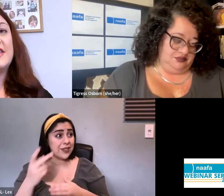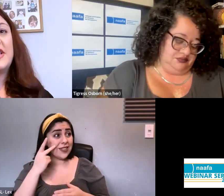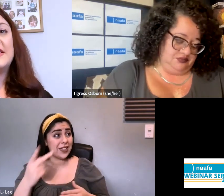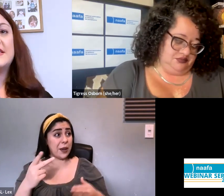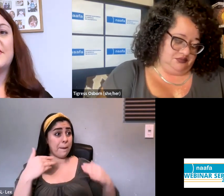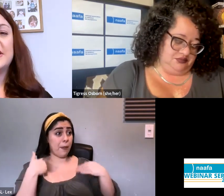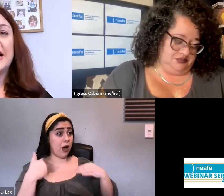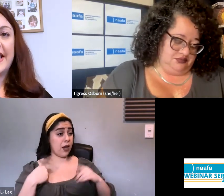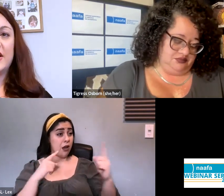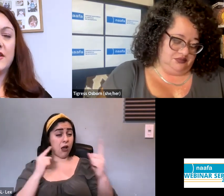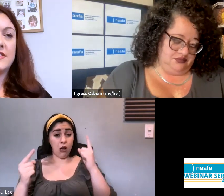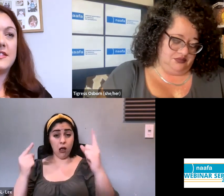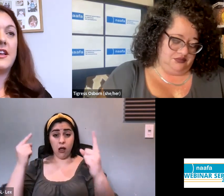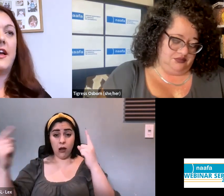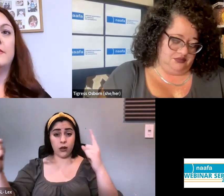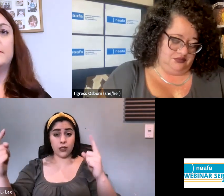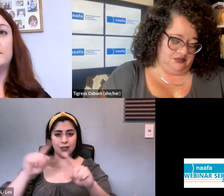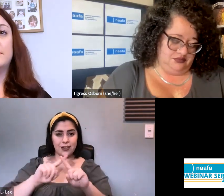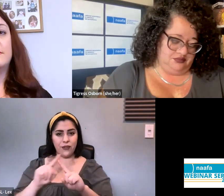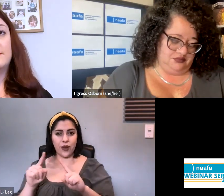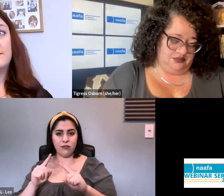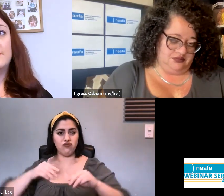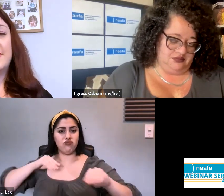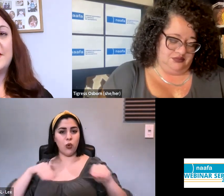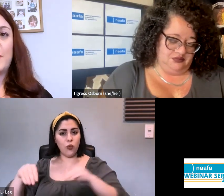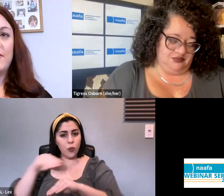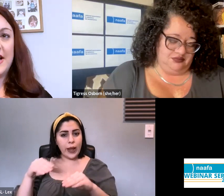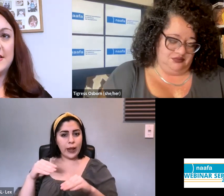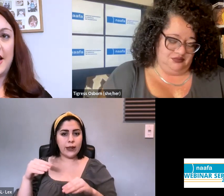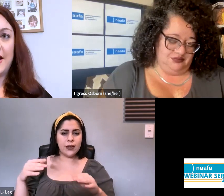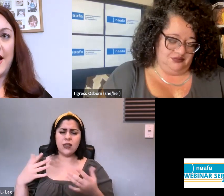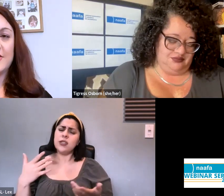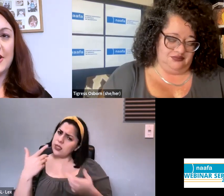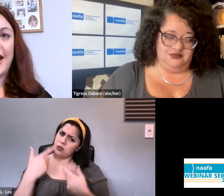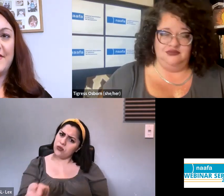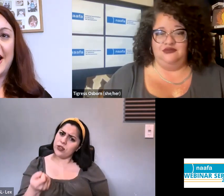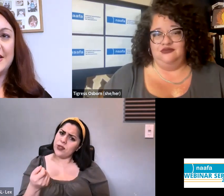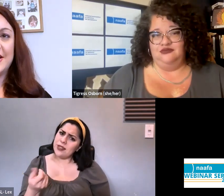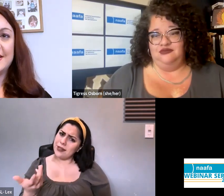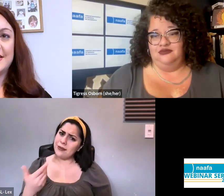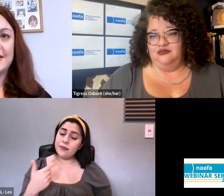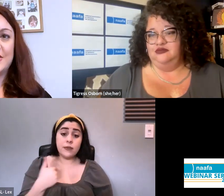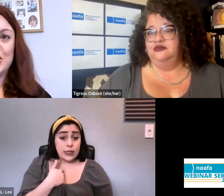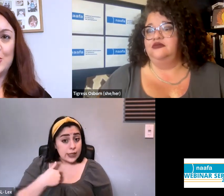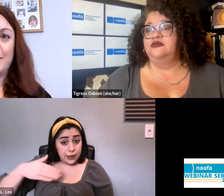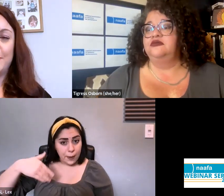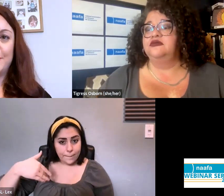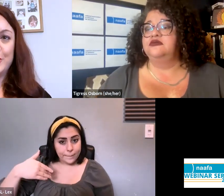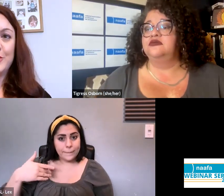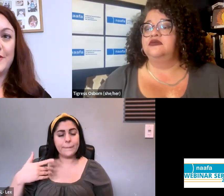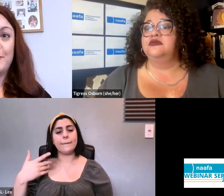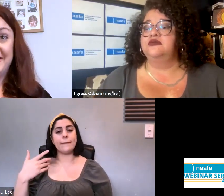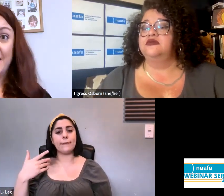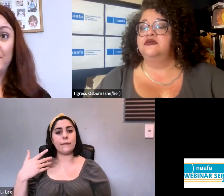various activities, different layers. It's quite fascinating, actually. I haven't had the chance to do